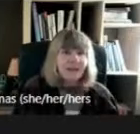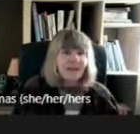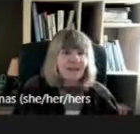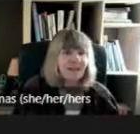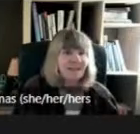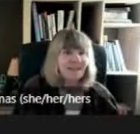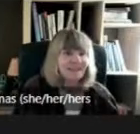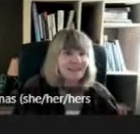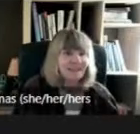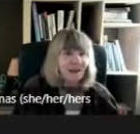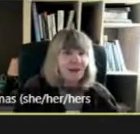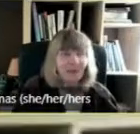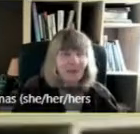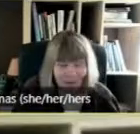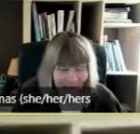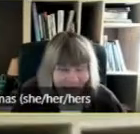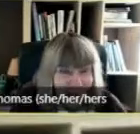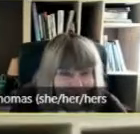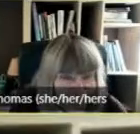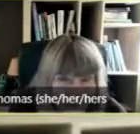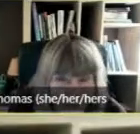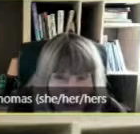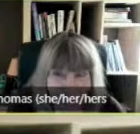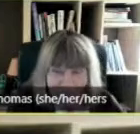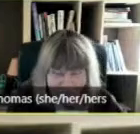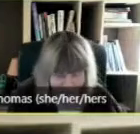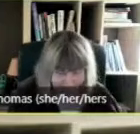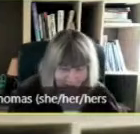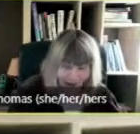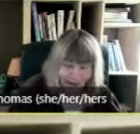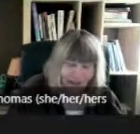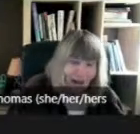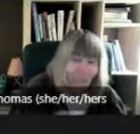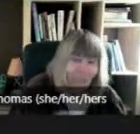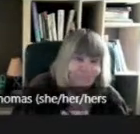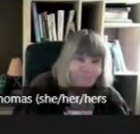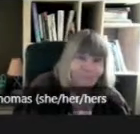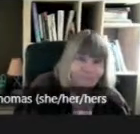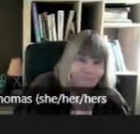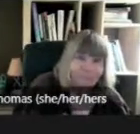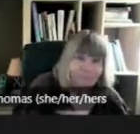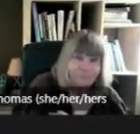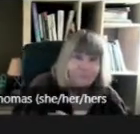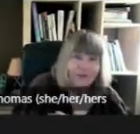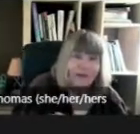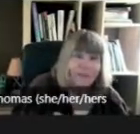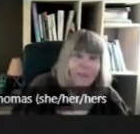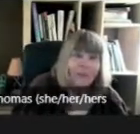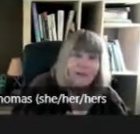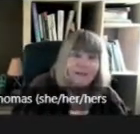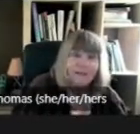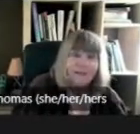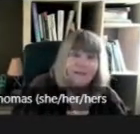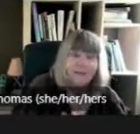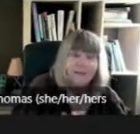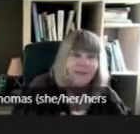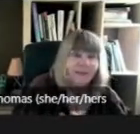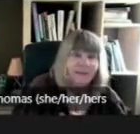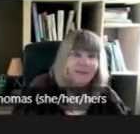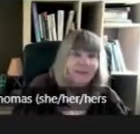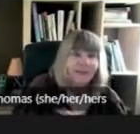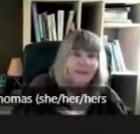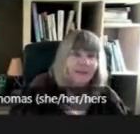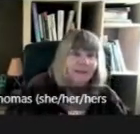Go ahead, Kate. Okay. Yeah, we can hear you now.